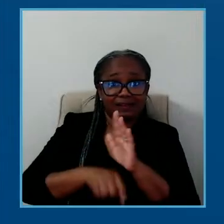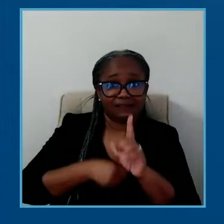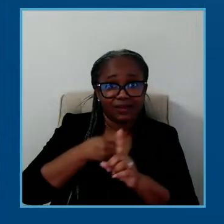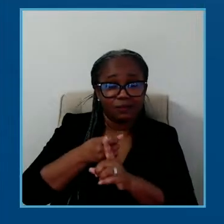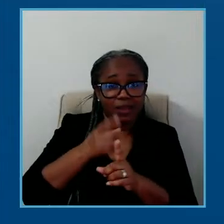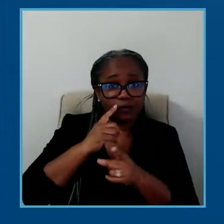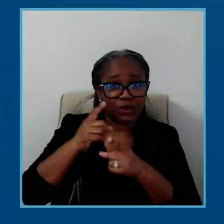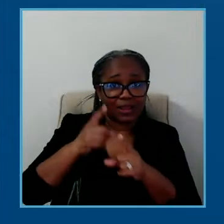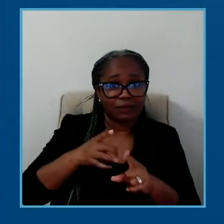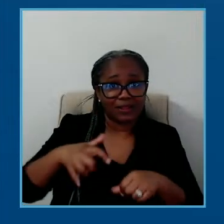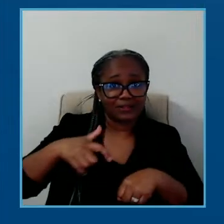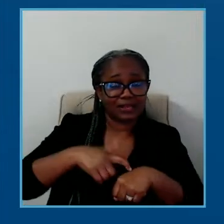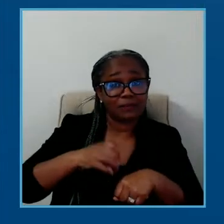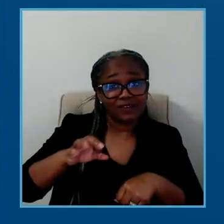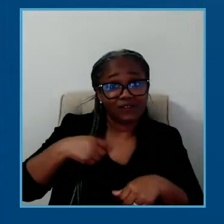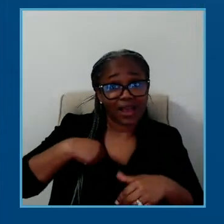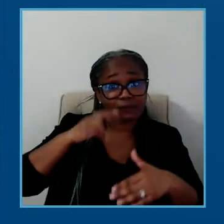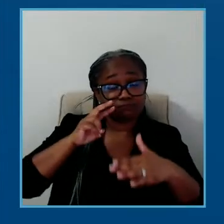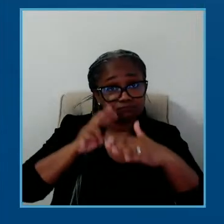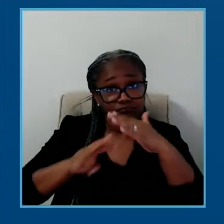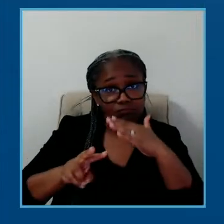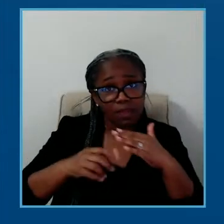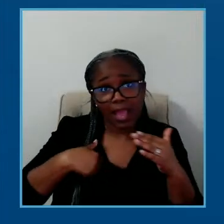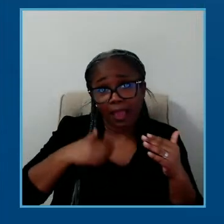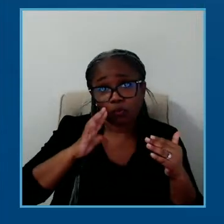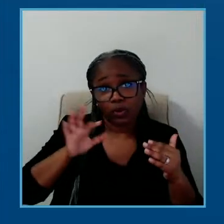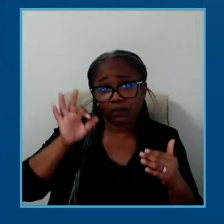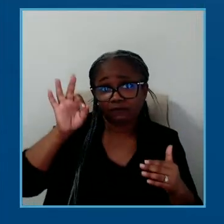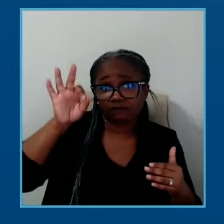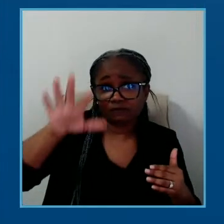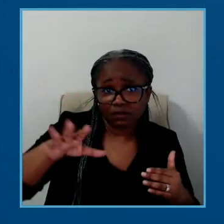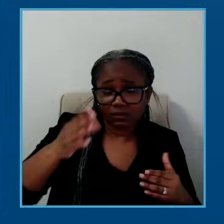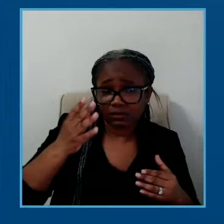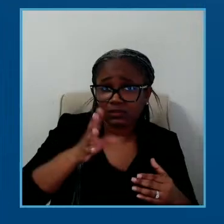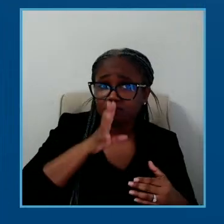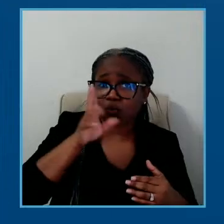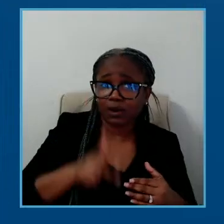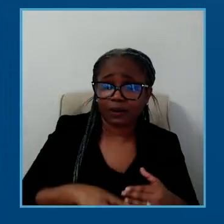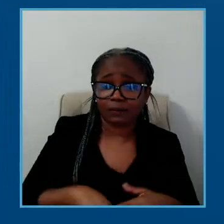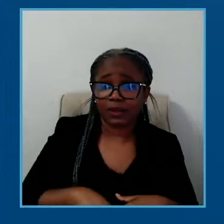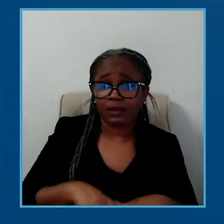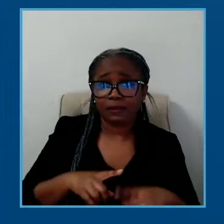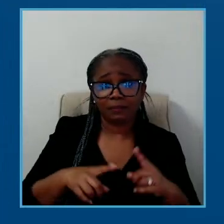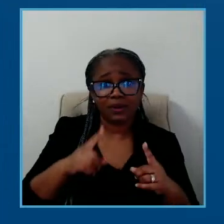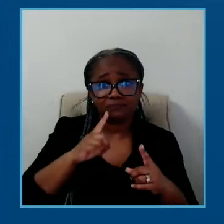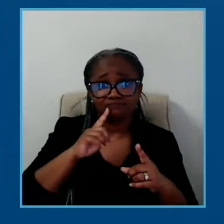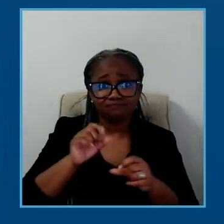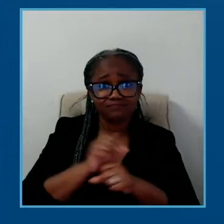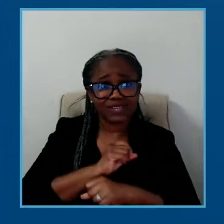would have made my voice heard. The fact is that, both sides have made great points